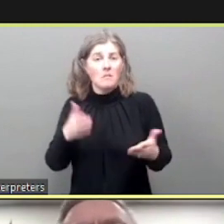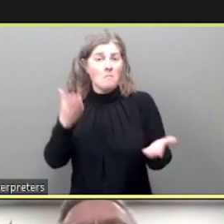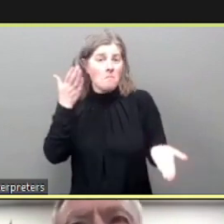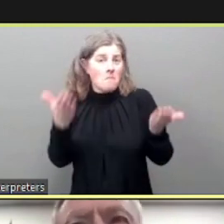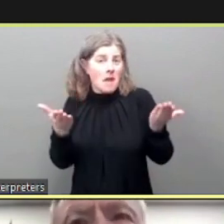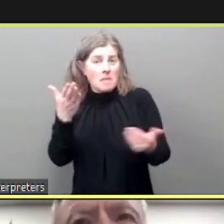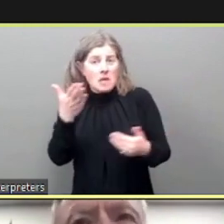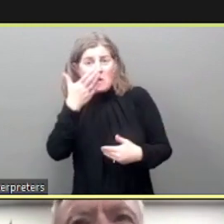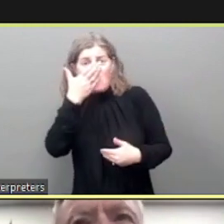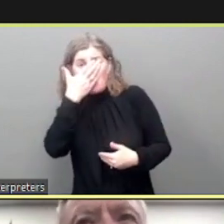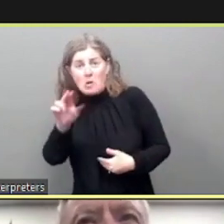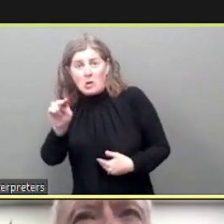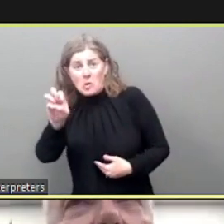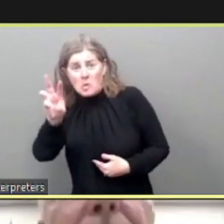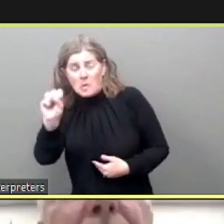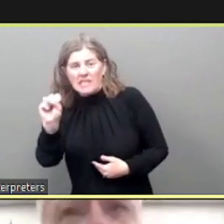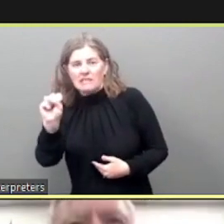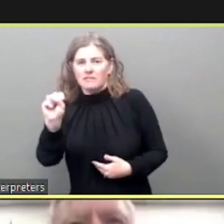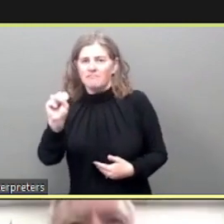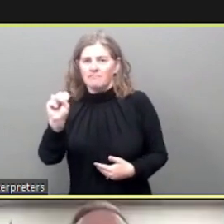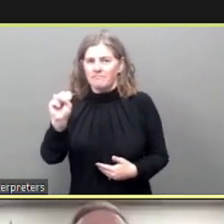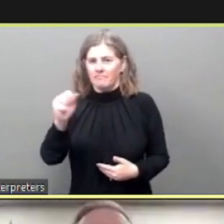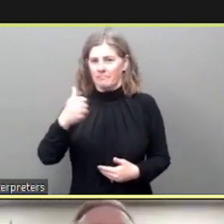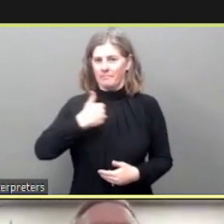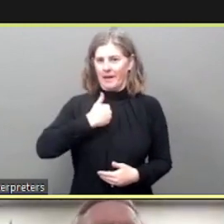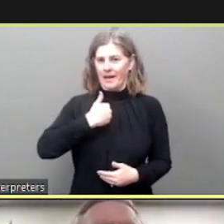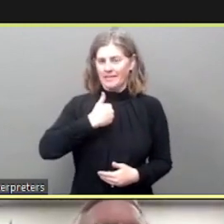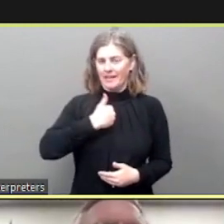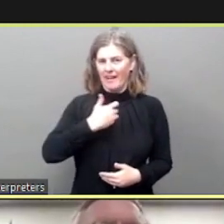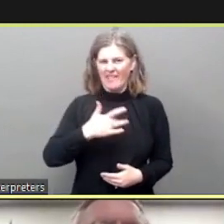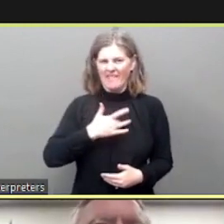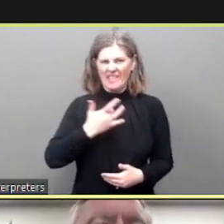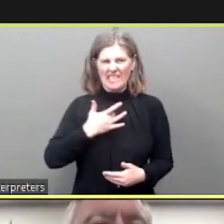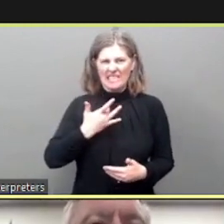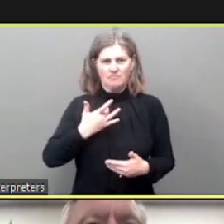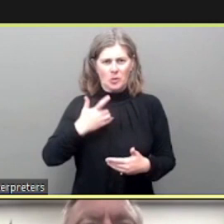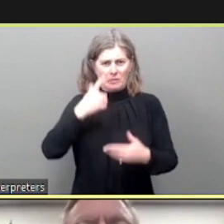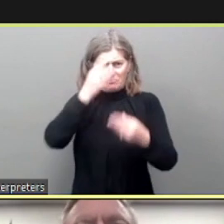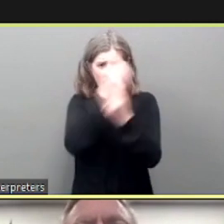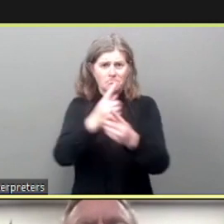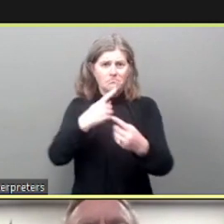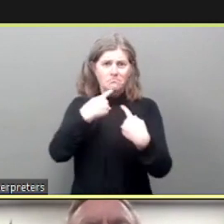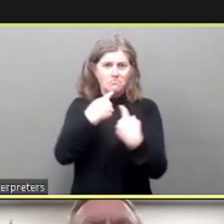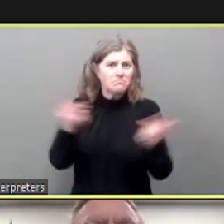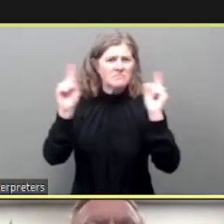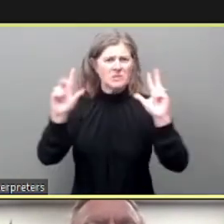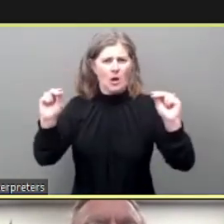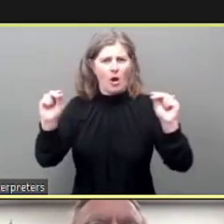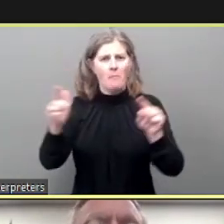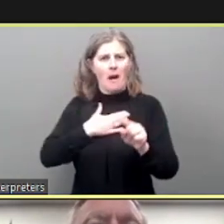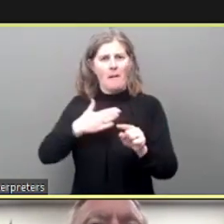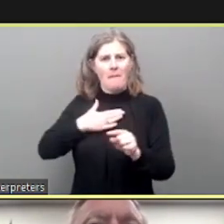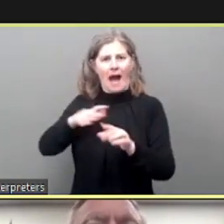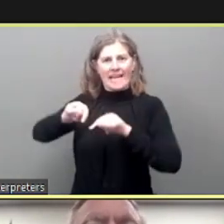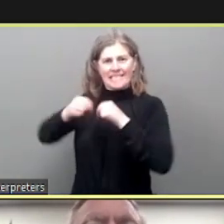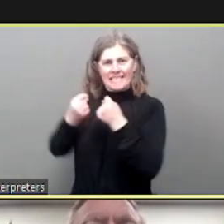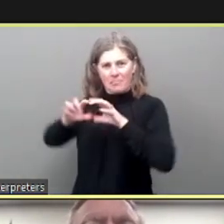and I personally think it's too early to tell, but my epidemiology team